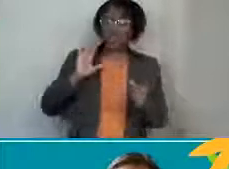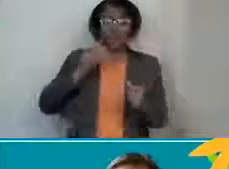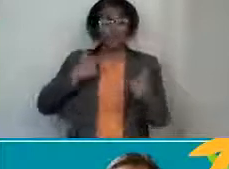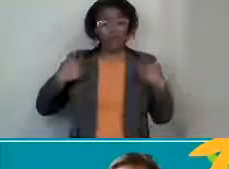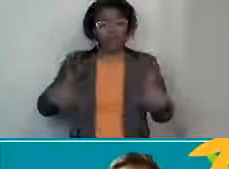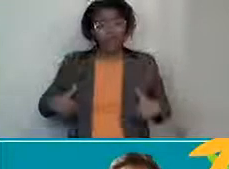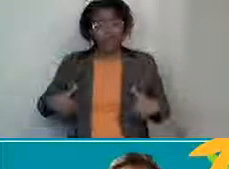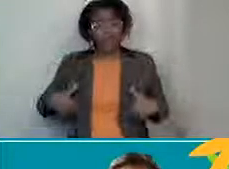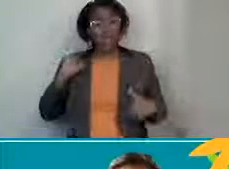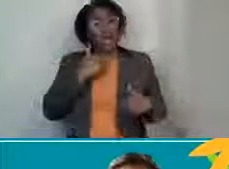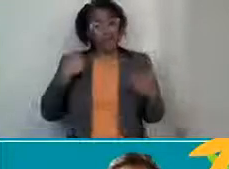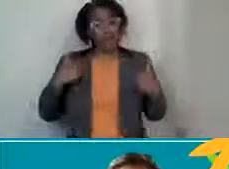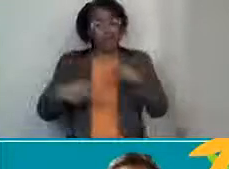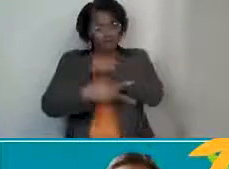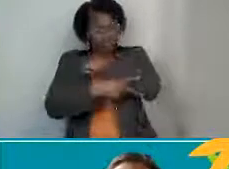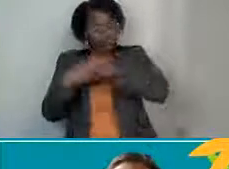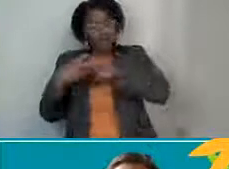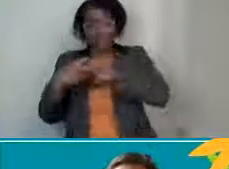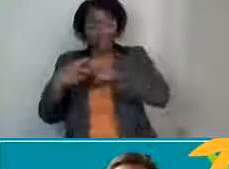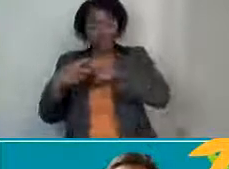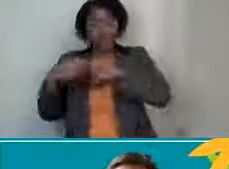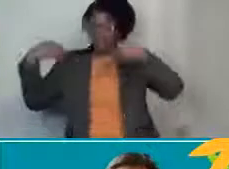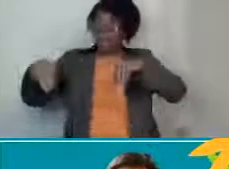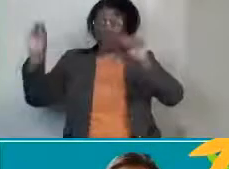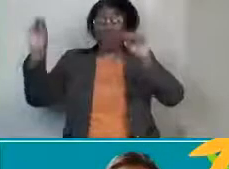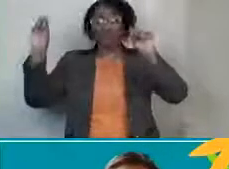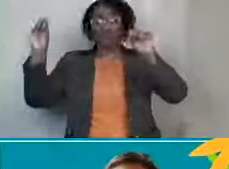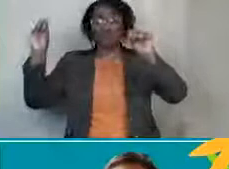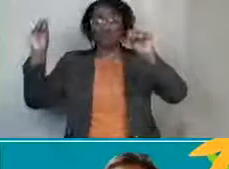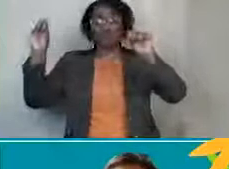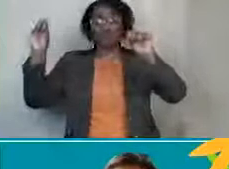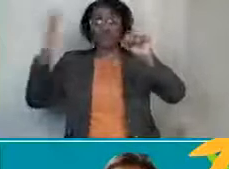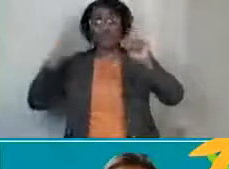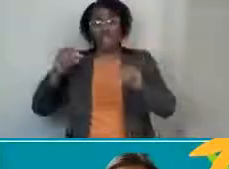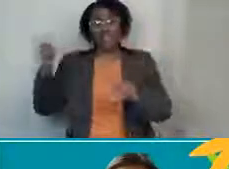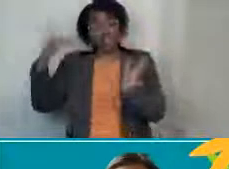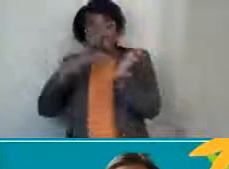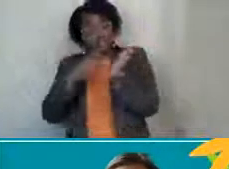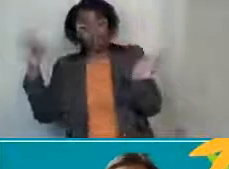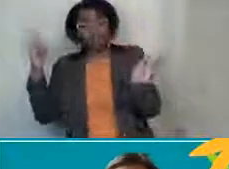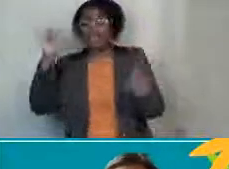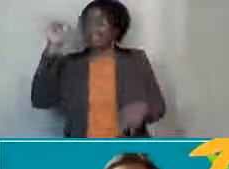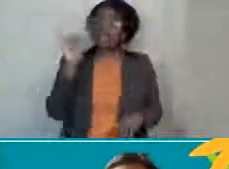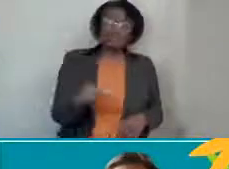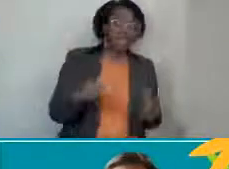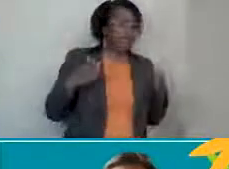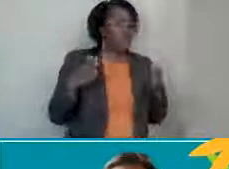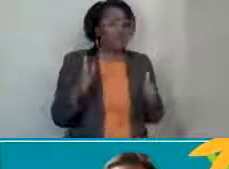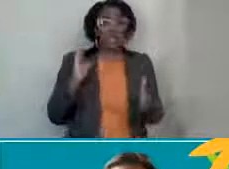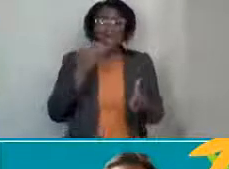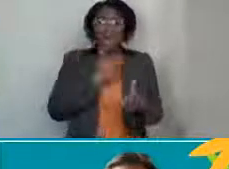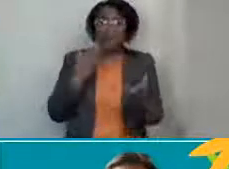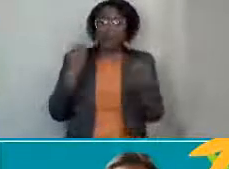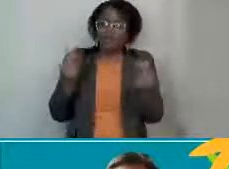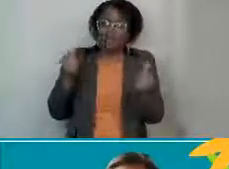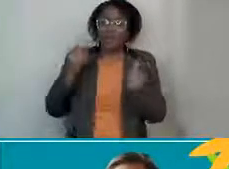Our bodies are stolen, sold, and exploited in much the same way that our Mother